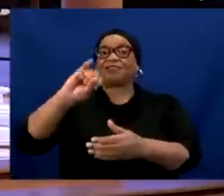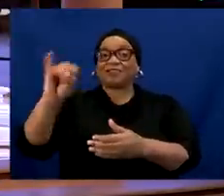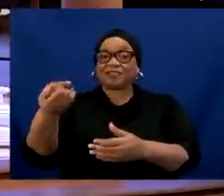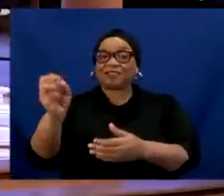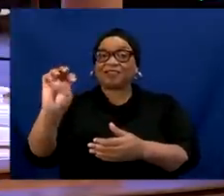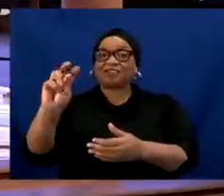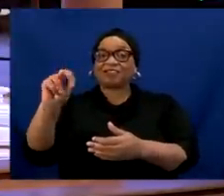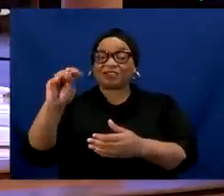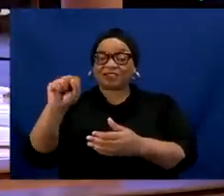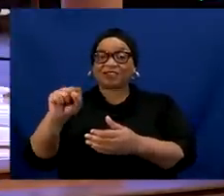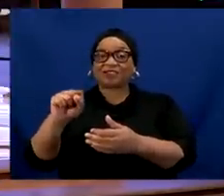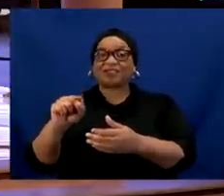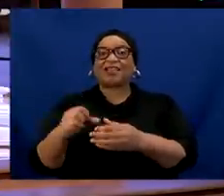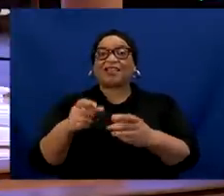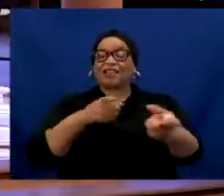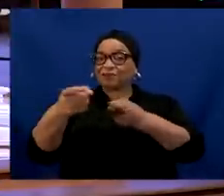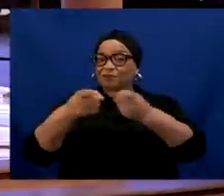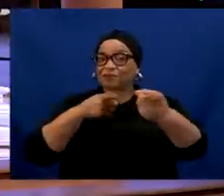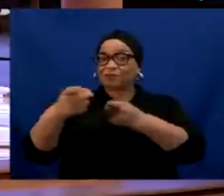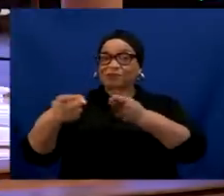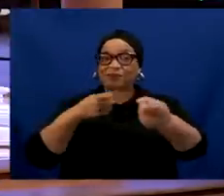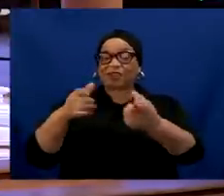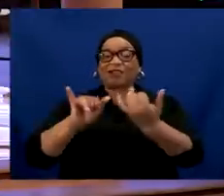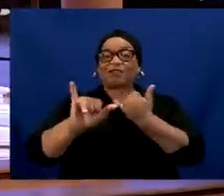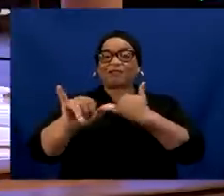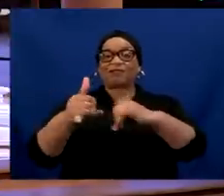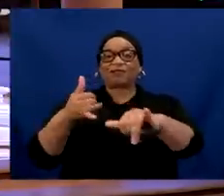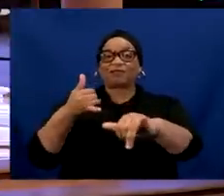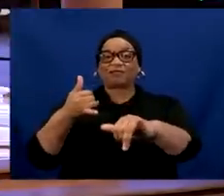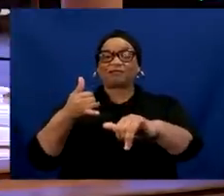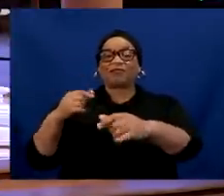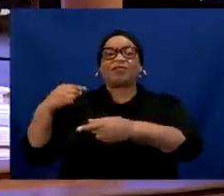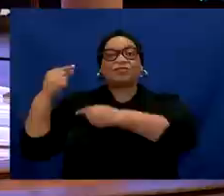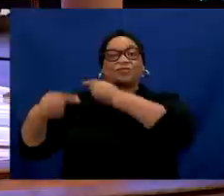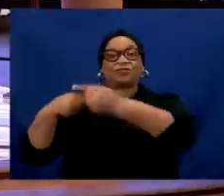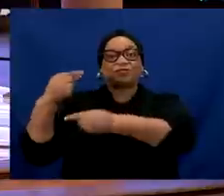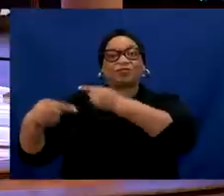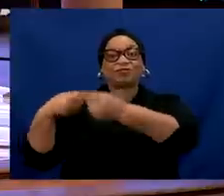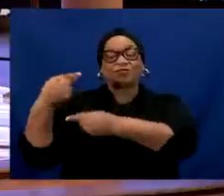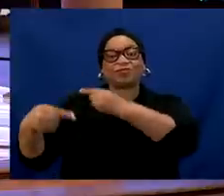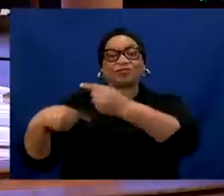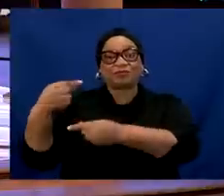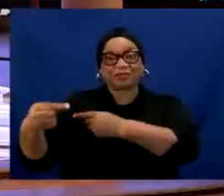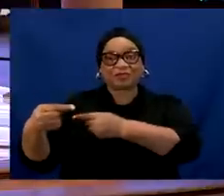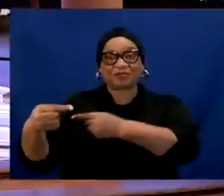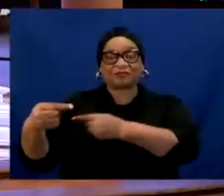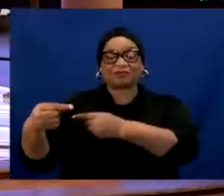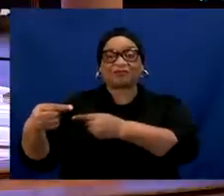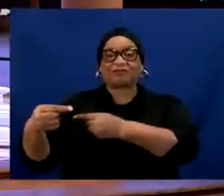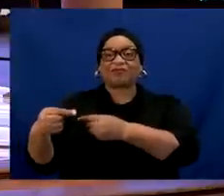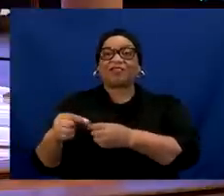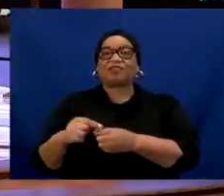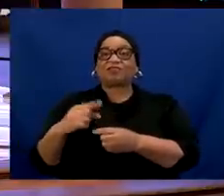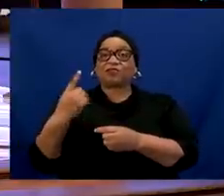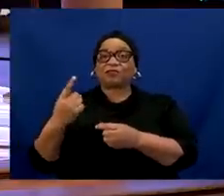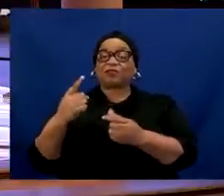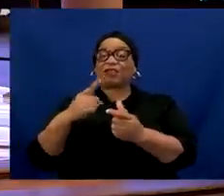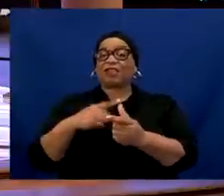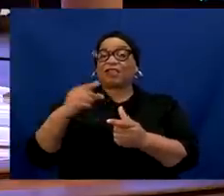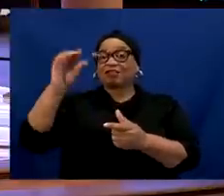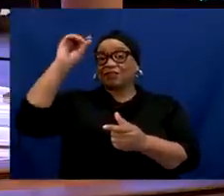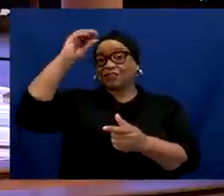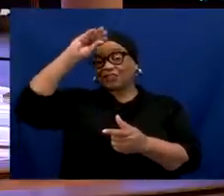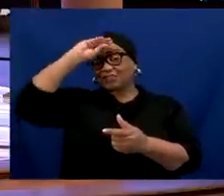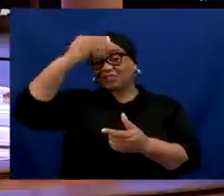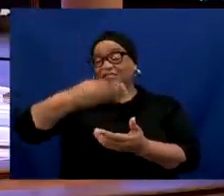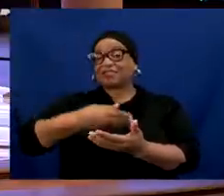And so the Bible says that he's going to come through the line of David. And you've seen this more than once. But not only is he called the Son of David,